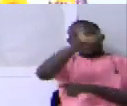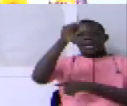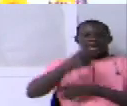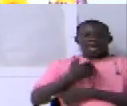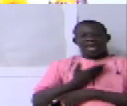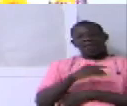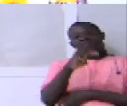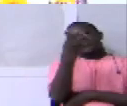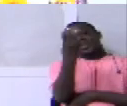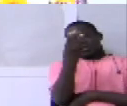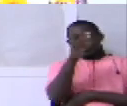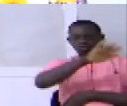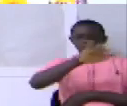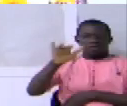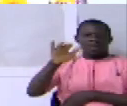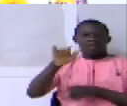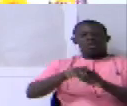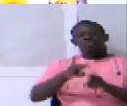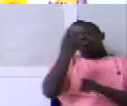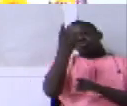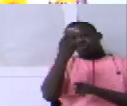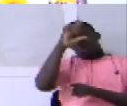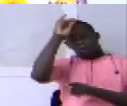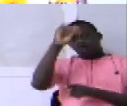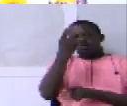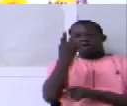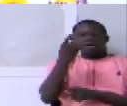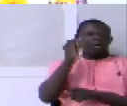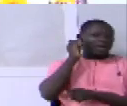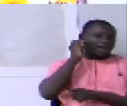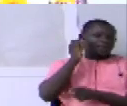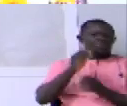kids. 2 boys, 1 female.